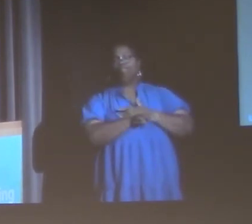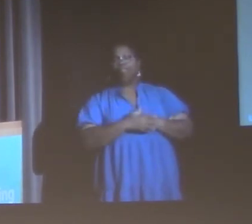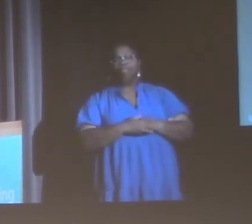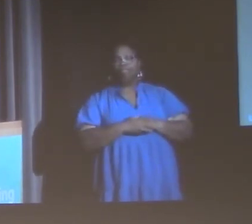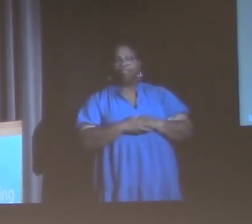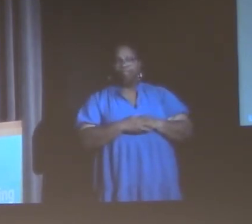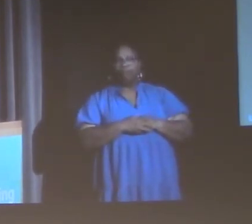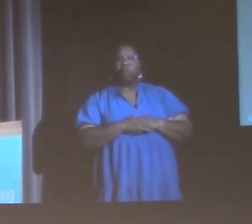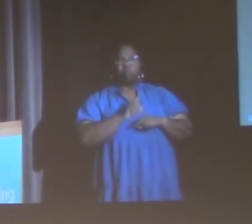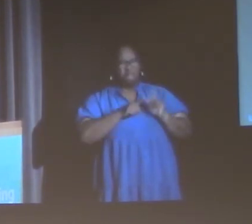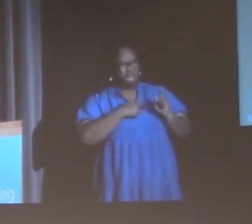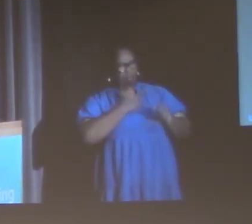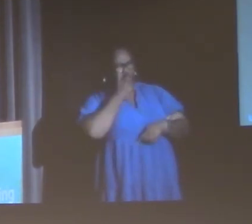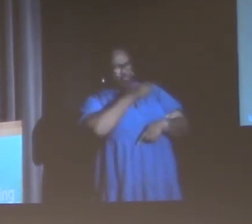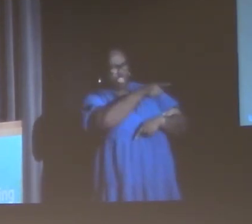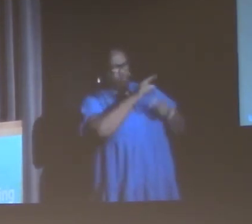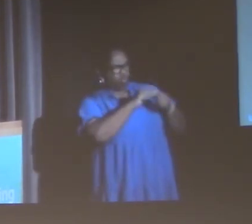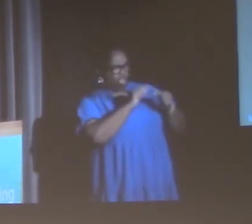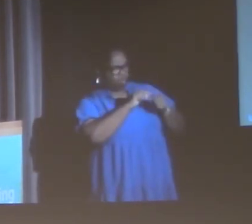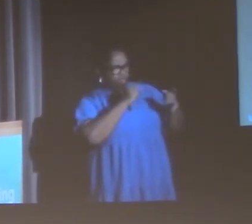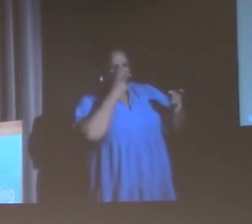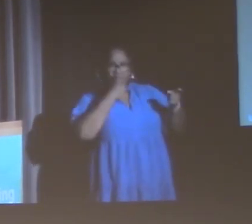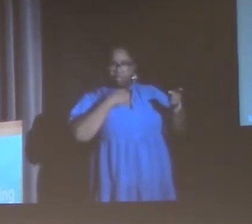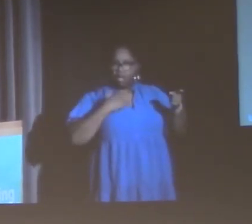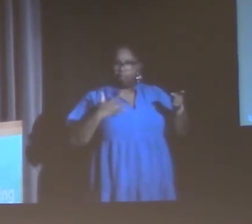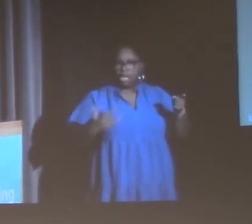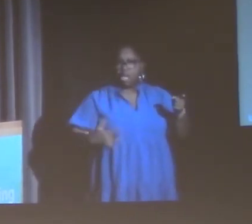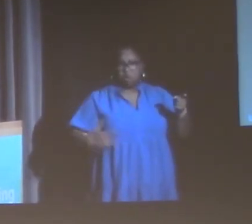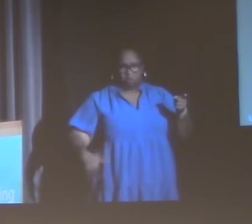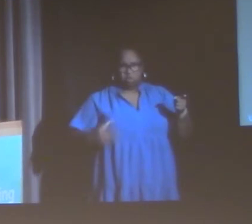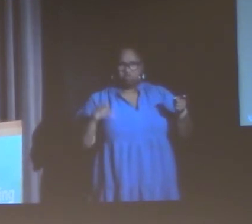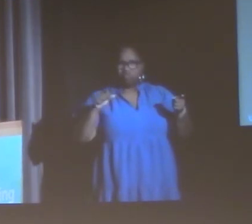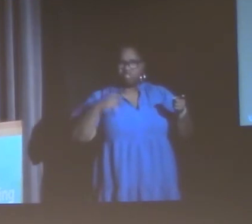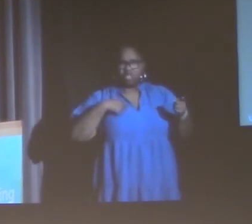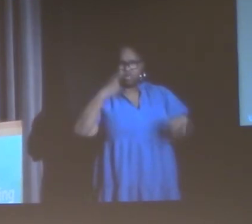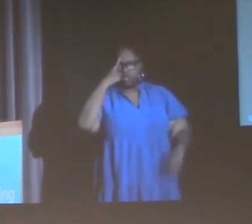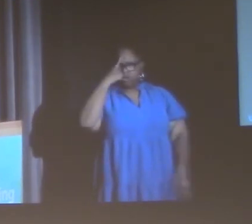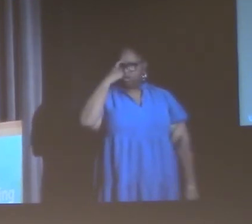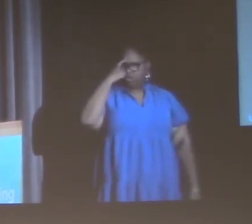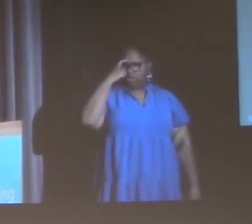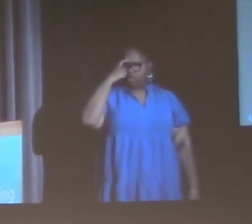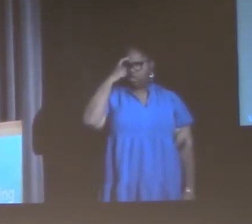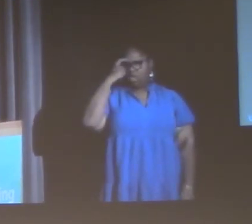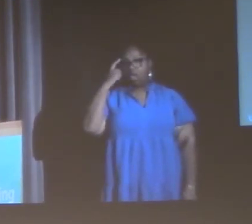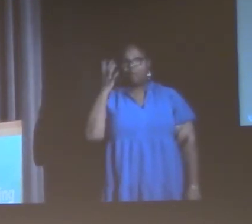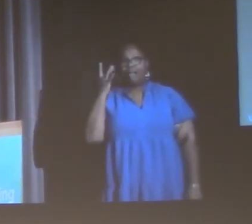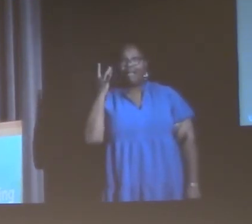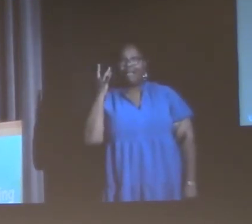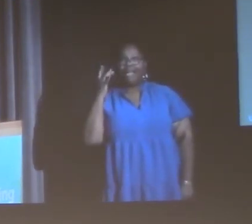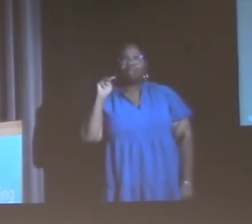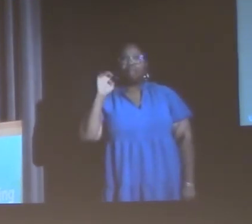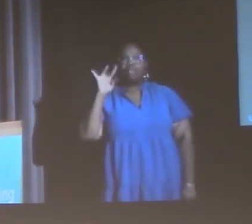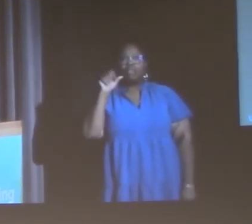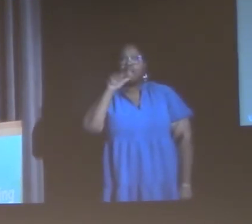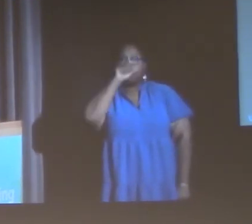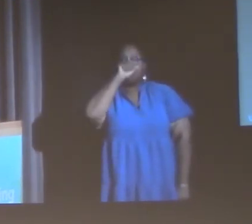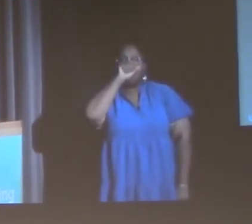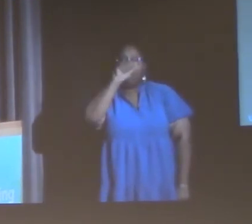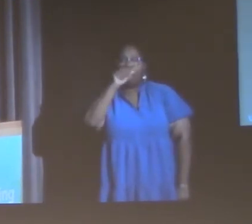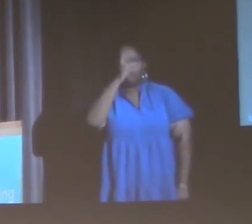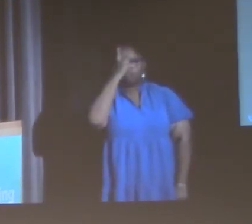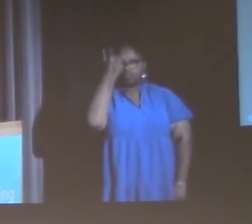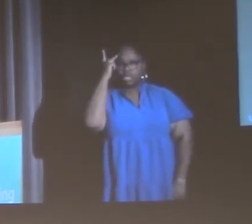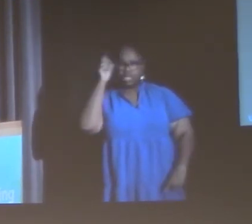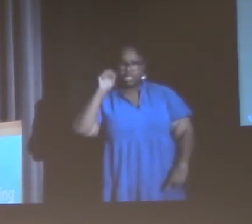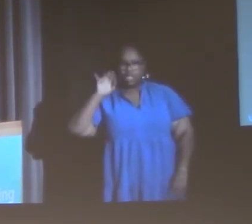in what you say, because I'm highly suspicious of the amount of broadcasters love prison series, because then they can get in there, nick